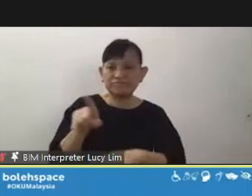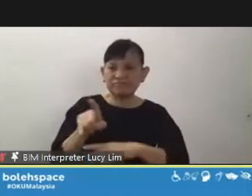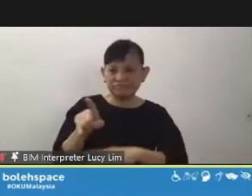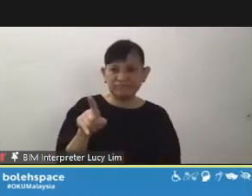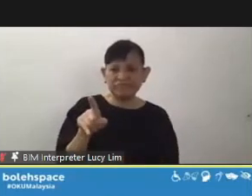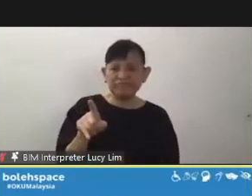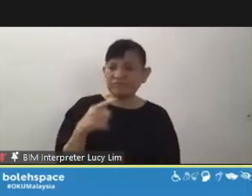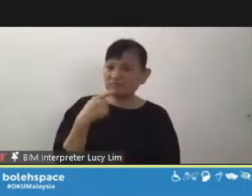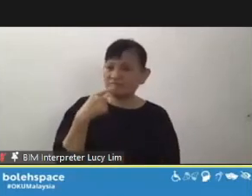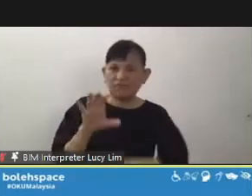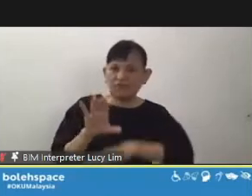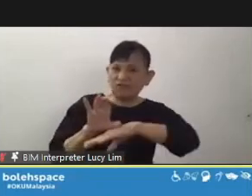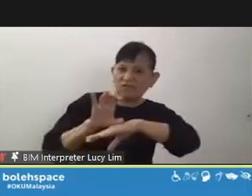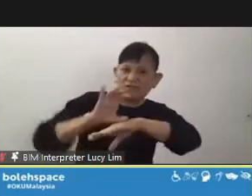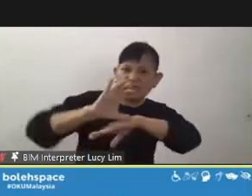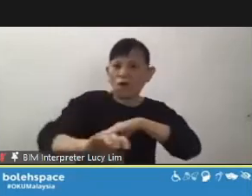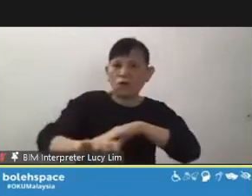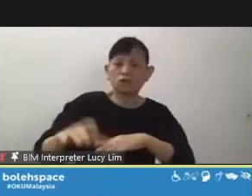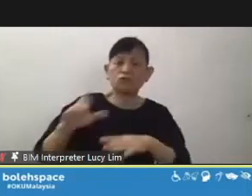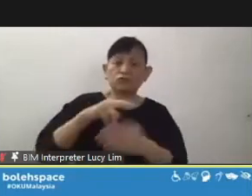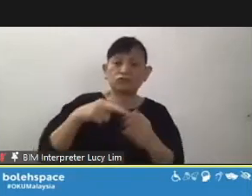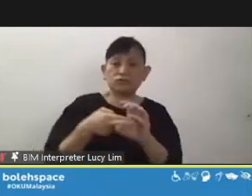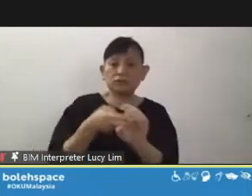to resign